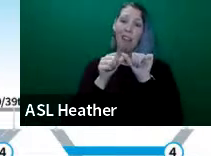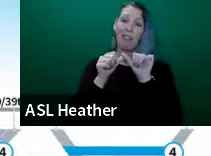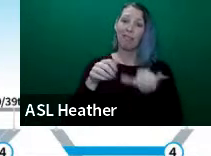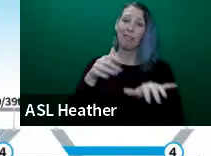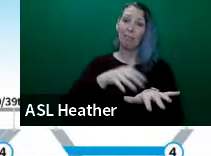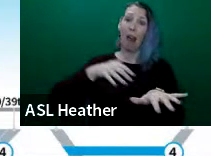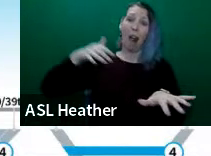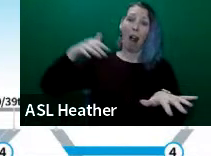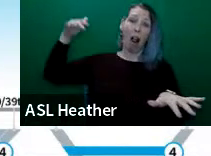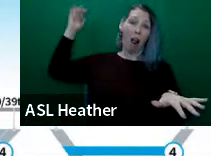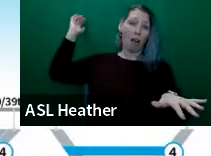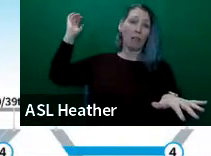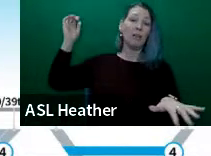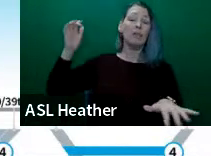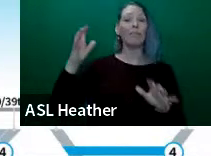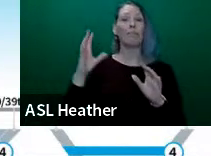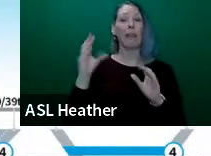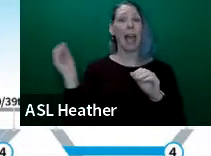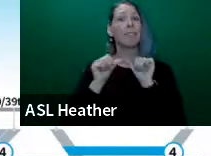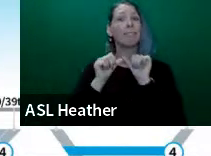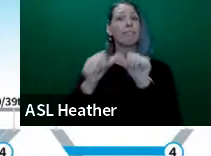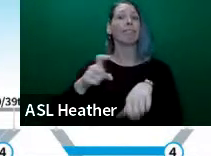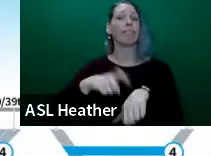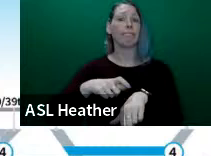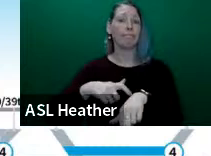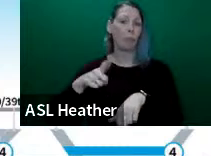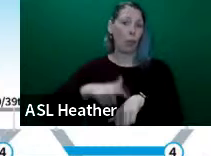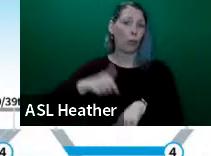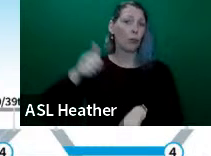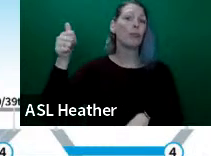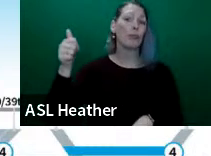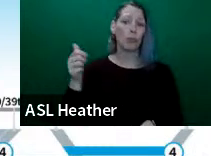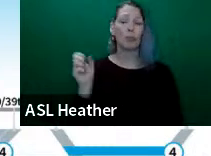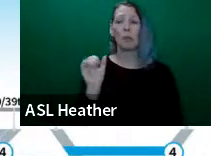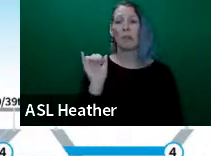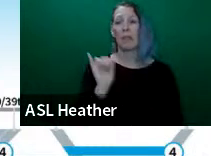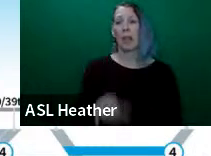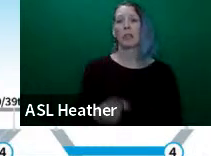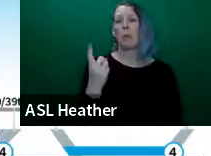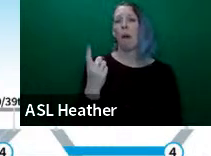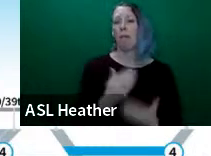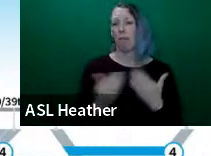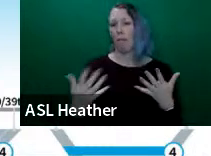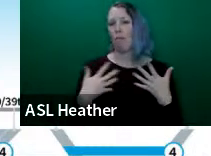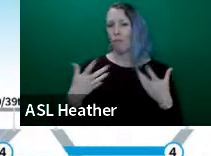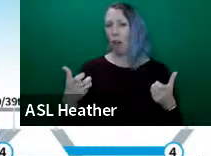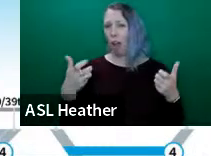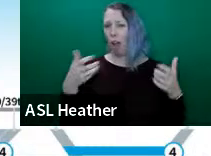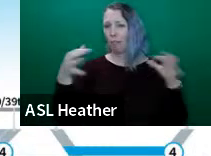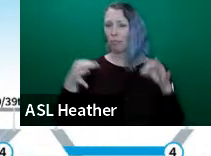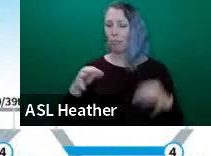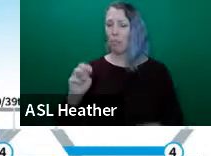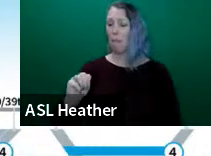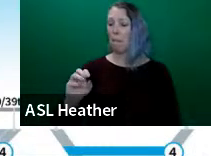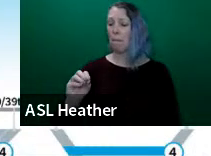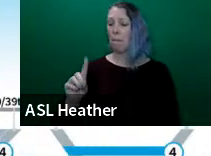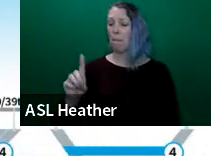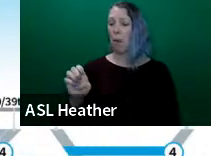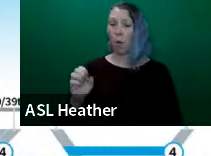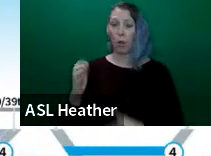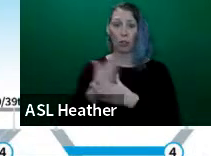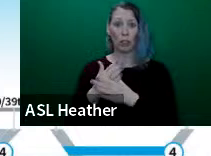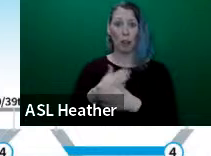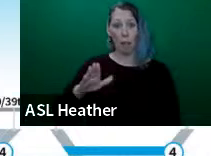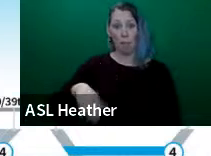those extents, and the duration would last longer. So that's one thing. The other thing I want to point out is the mode share down on the